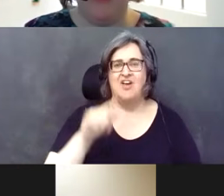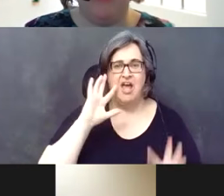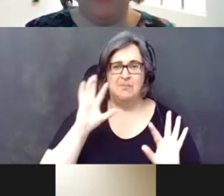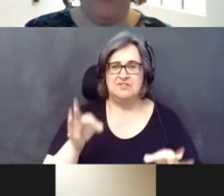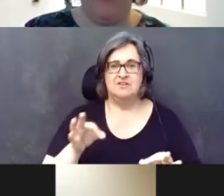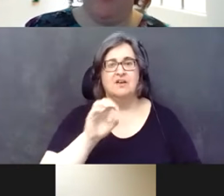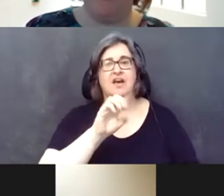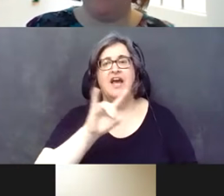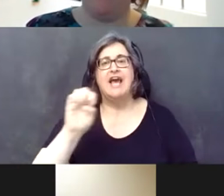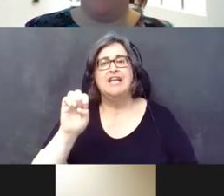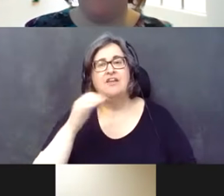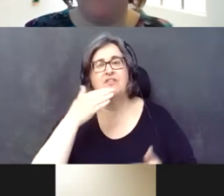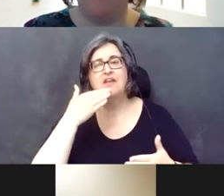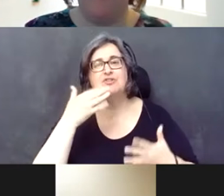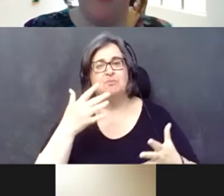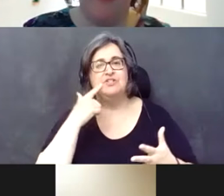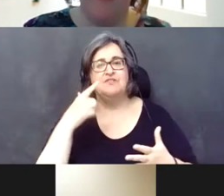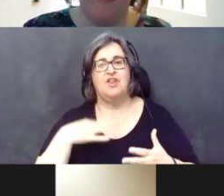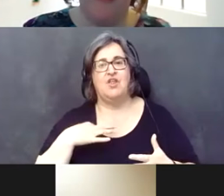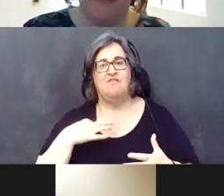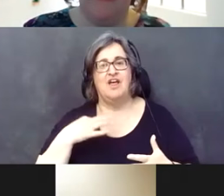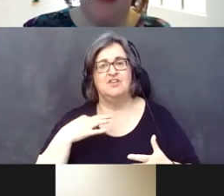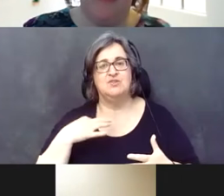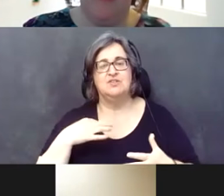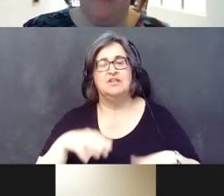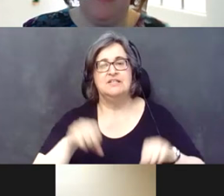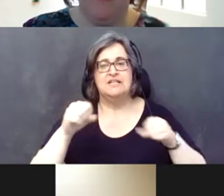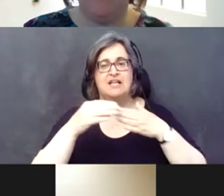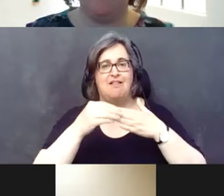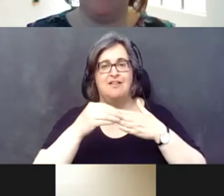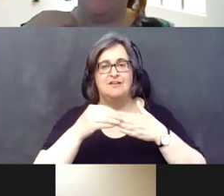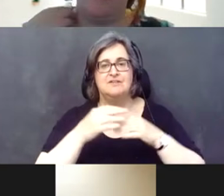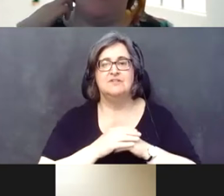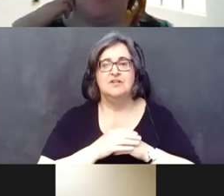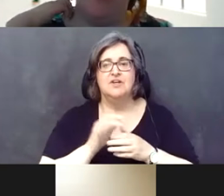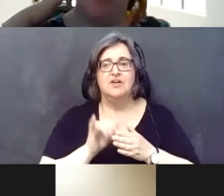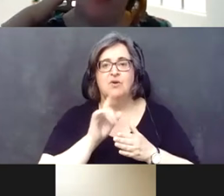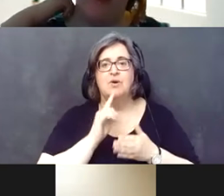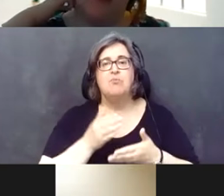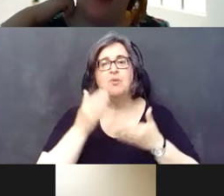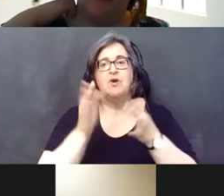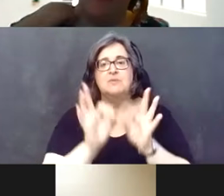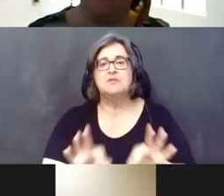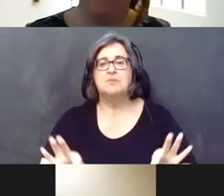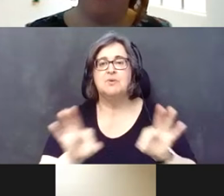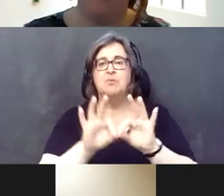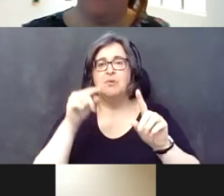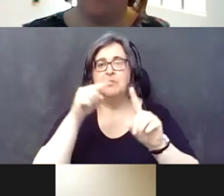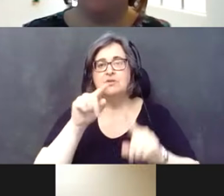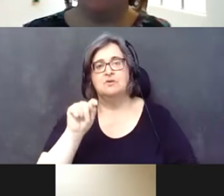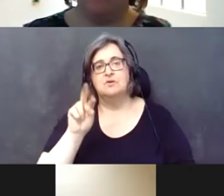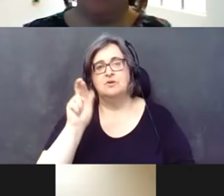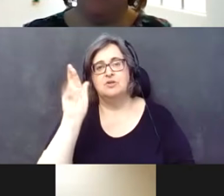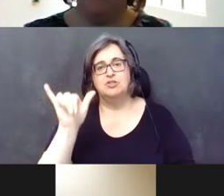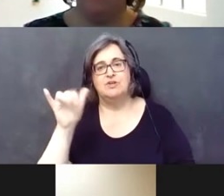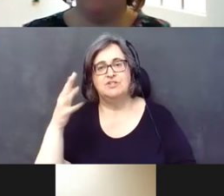And Eddie, thank you so much, as always, for volunteering to take the lead. That really brings up an important point that Tracy also raised